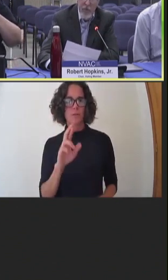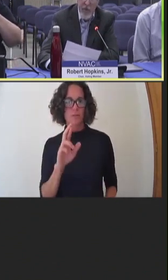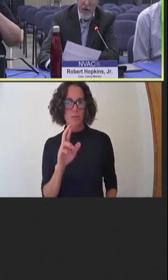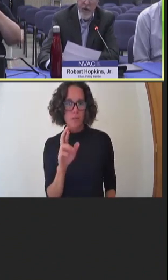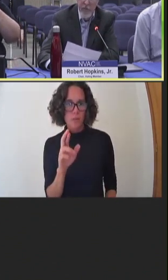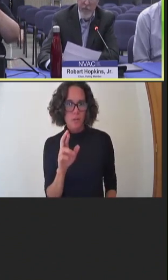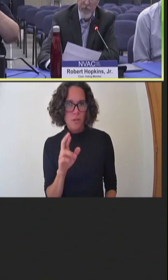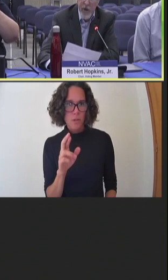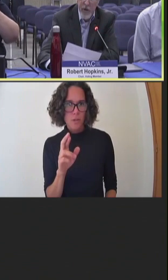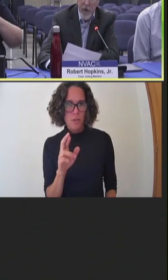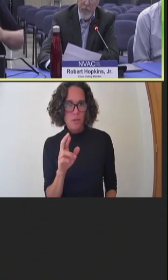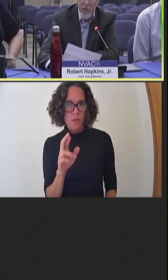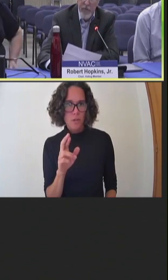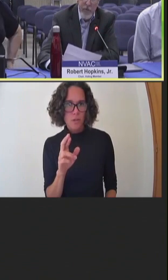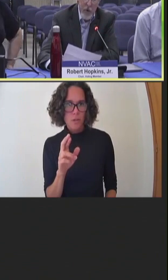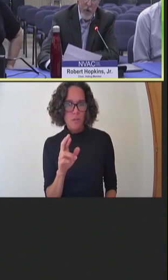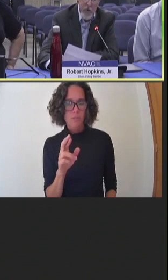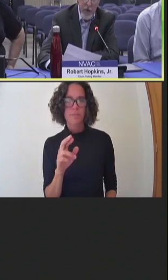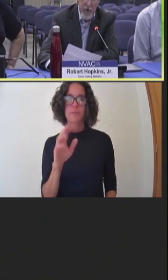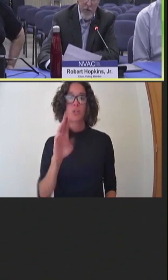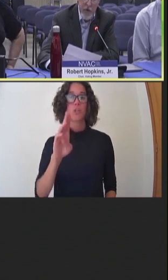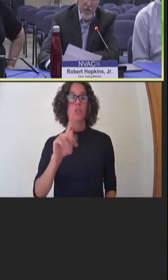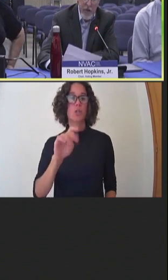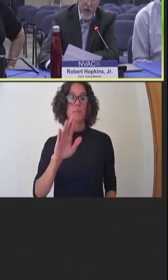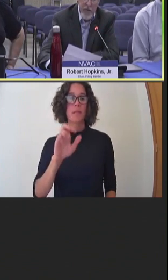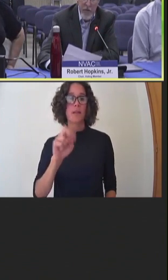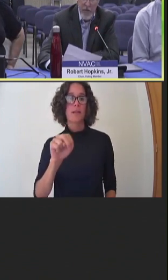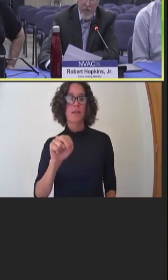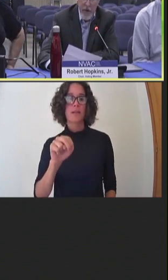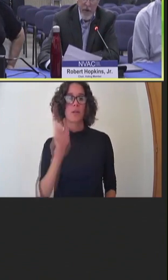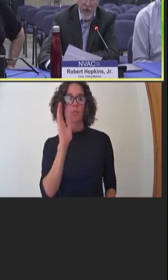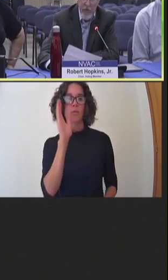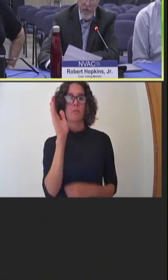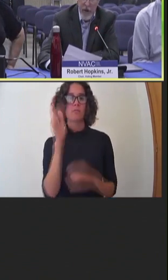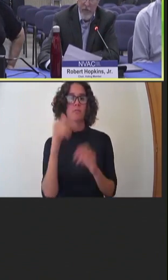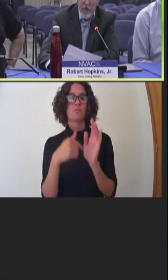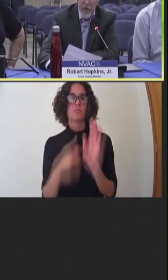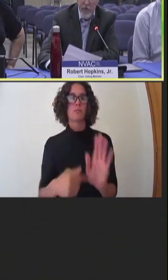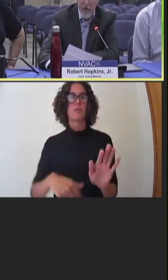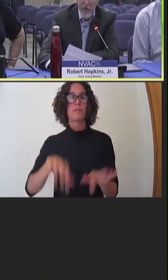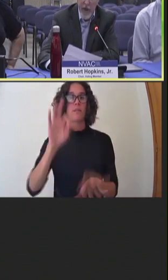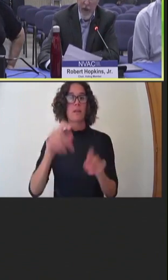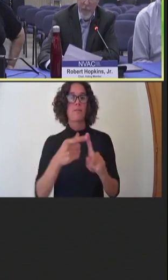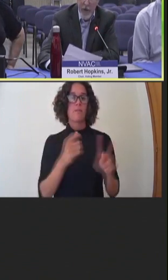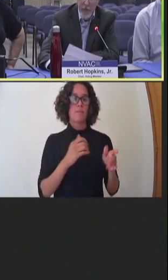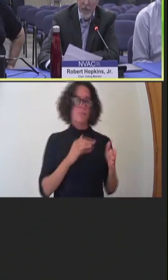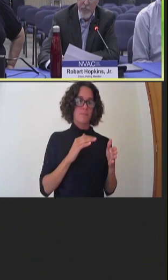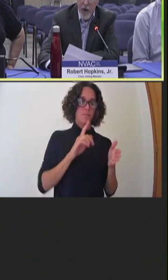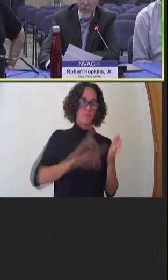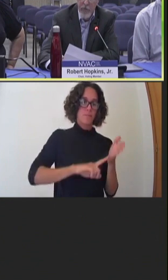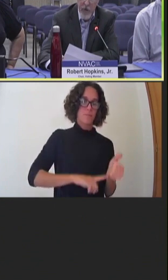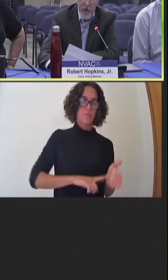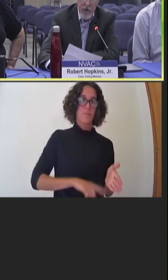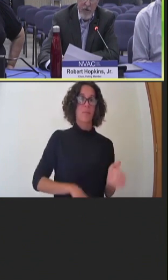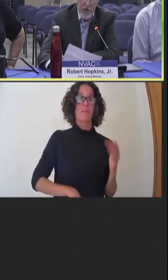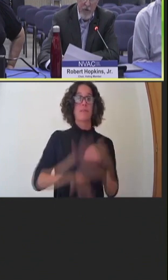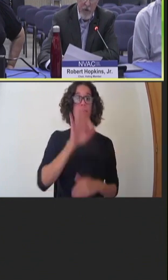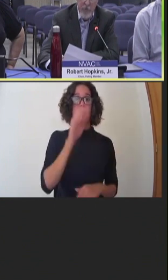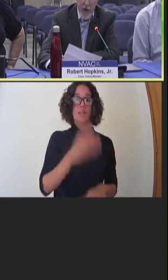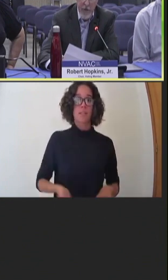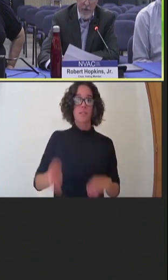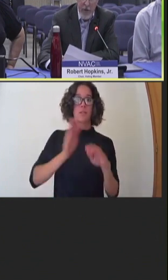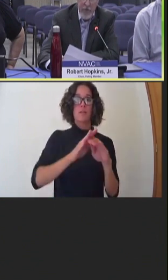present findings from a study published in the Journal of Clinical Investigation that found a substantial increase in antibody response to